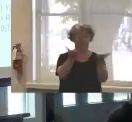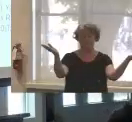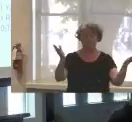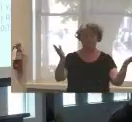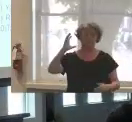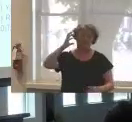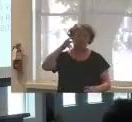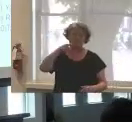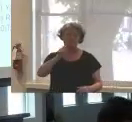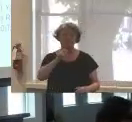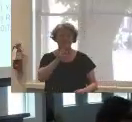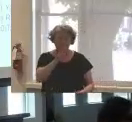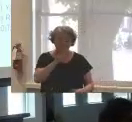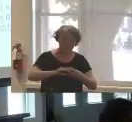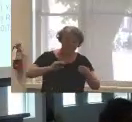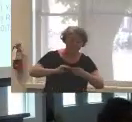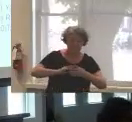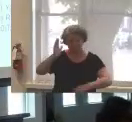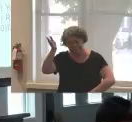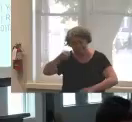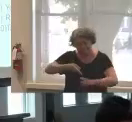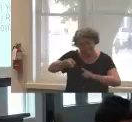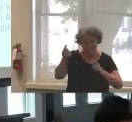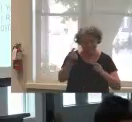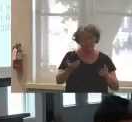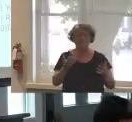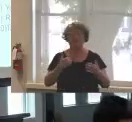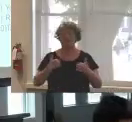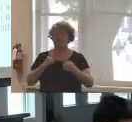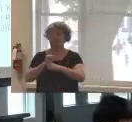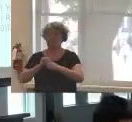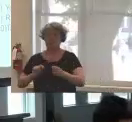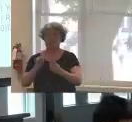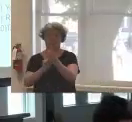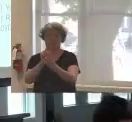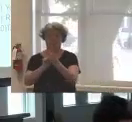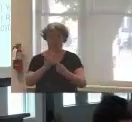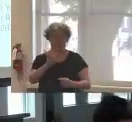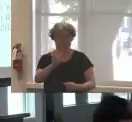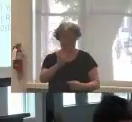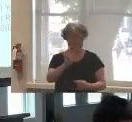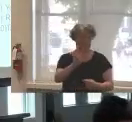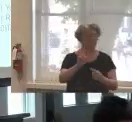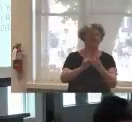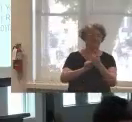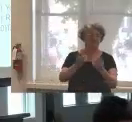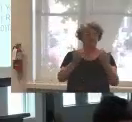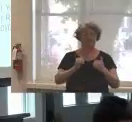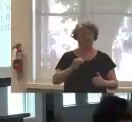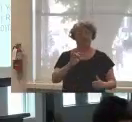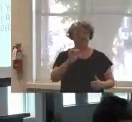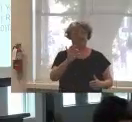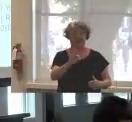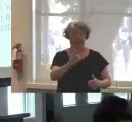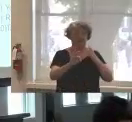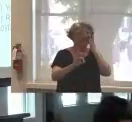workers that work with youth one-on-one if youth need that support. We also run the RISE program and the target prevention